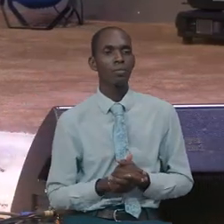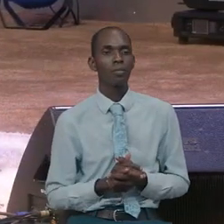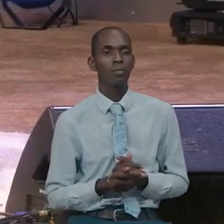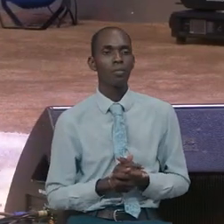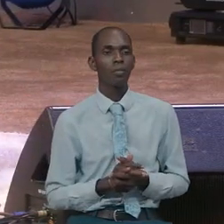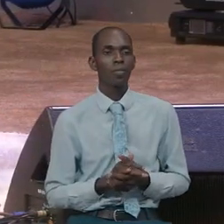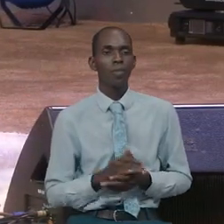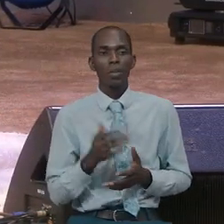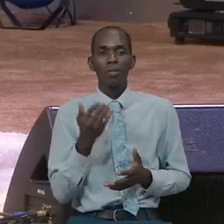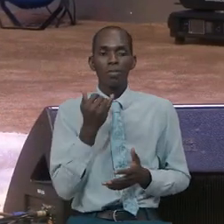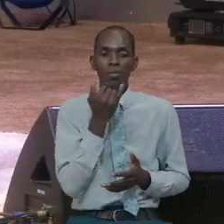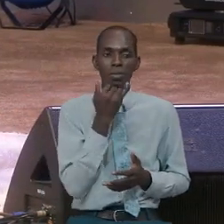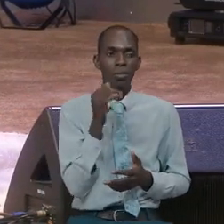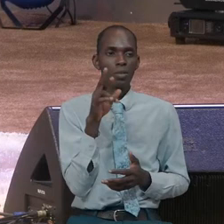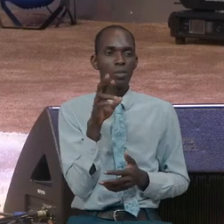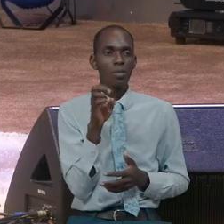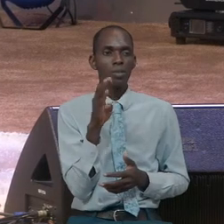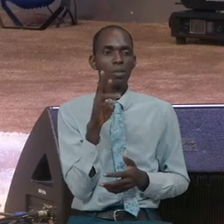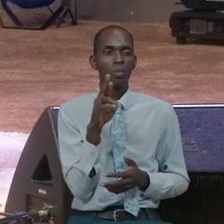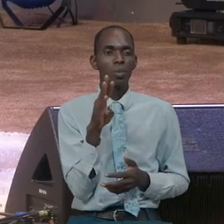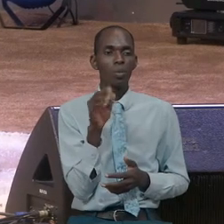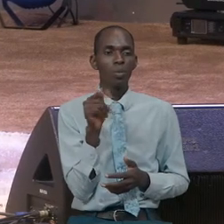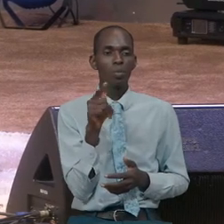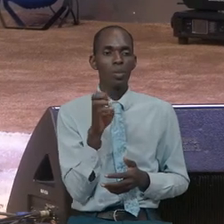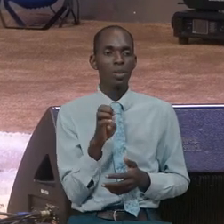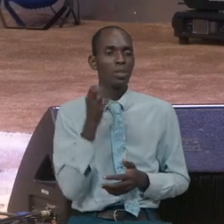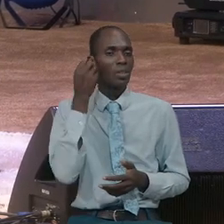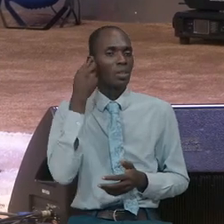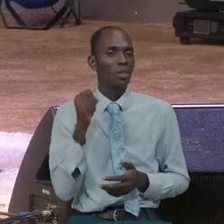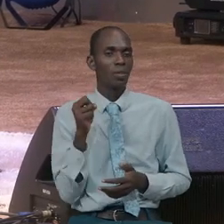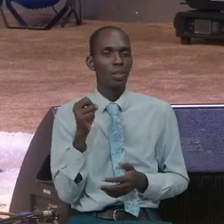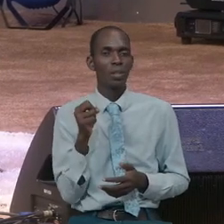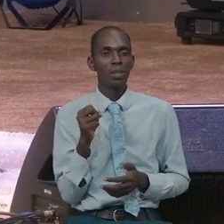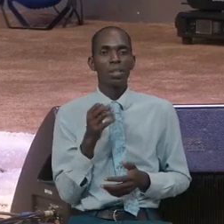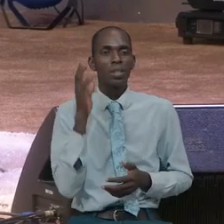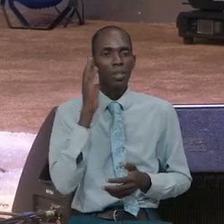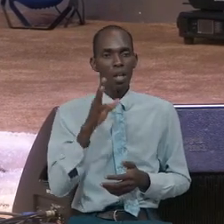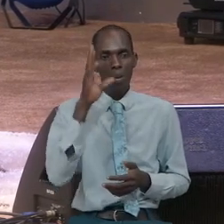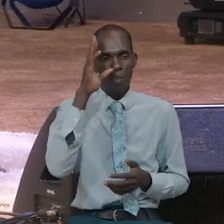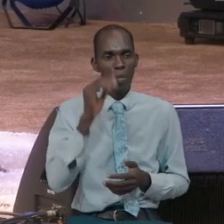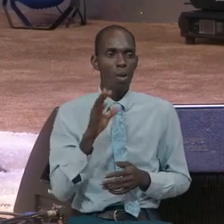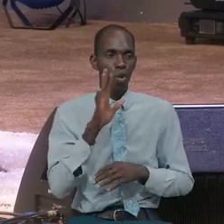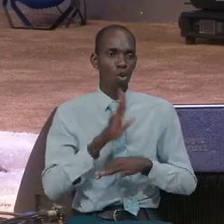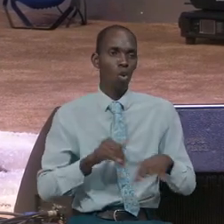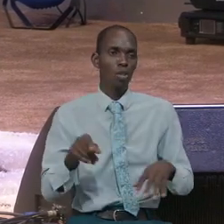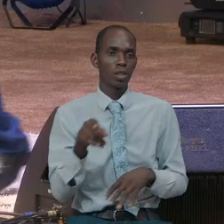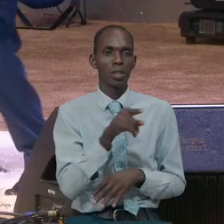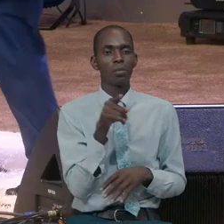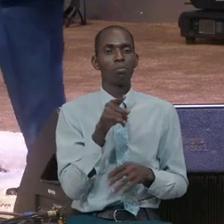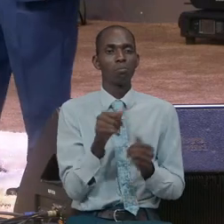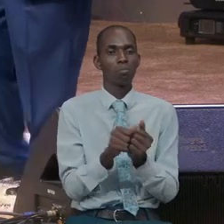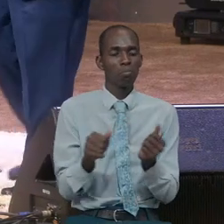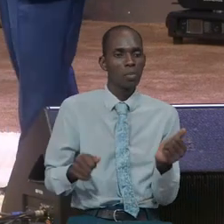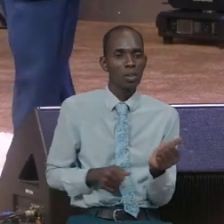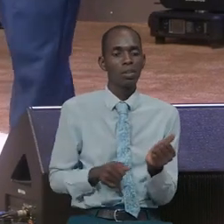silver shall men call them. Reprobate, backsliding, rotting, shall men call